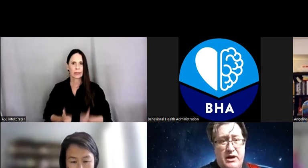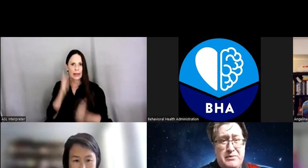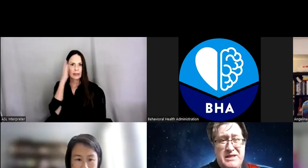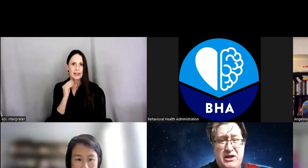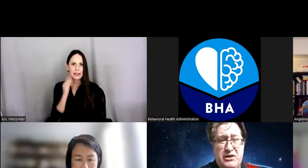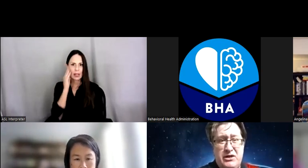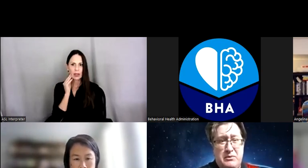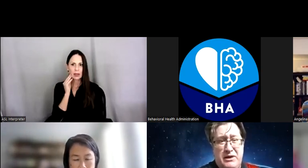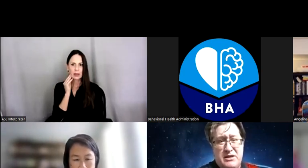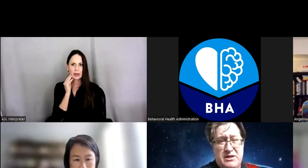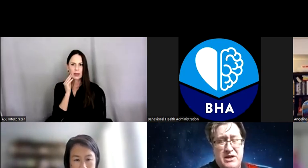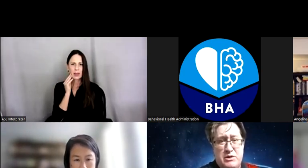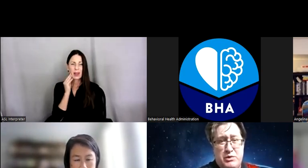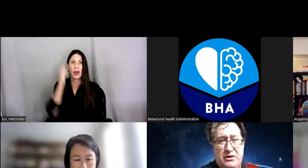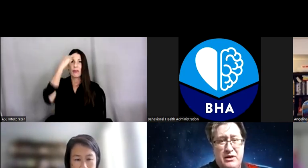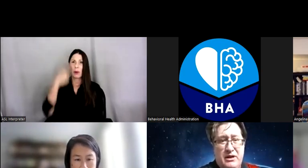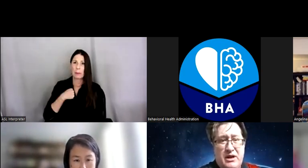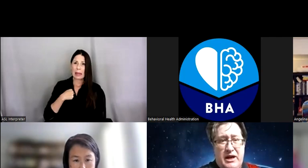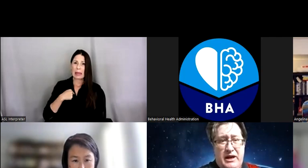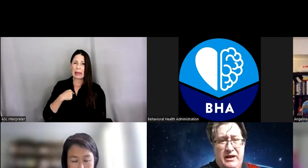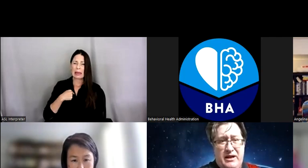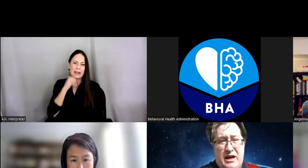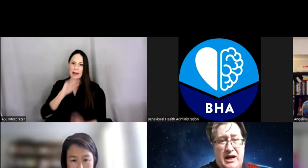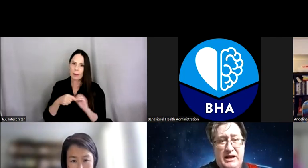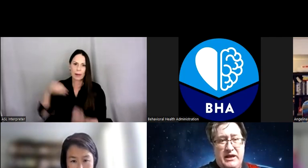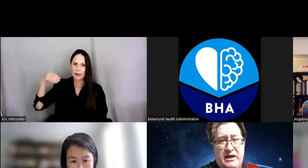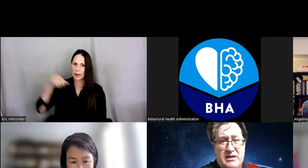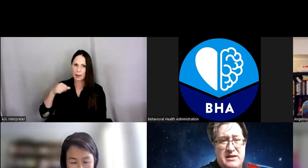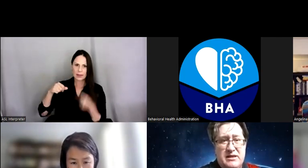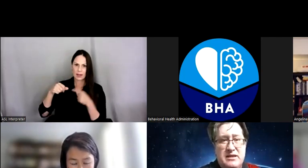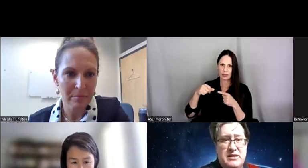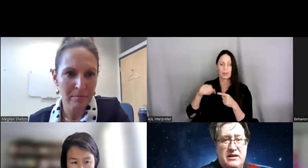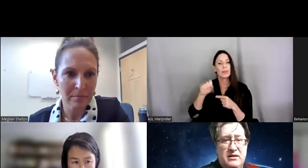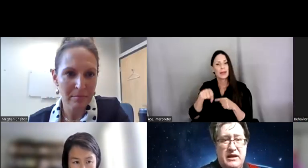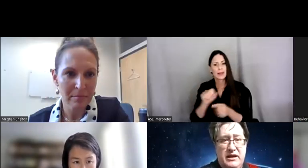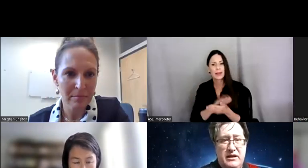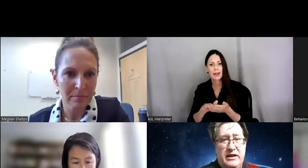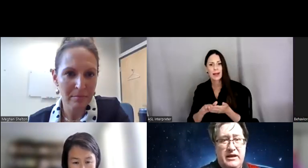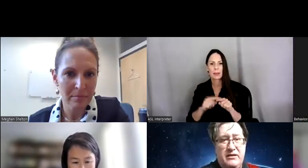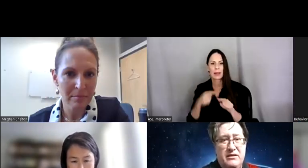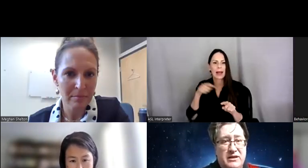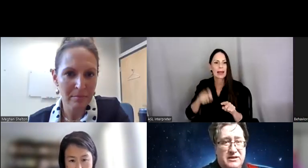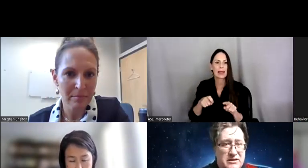me, the compensation. I mean, yes, it's nice, but I need the consistency.